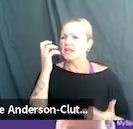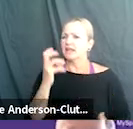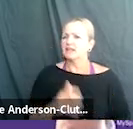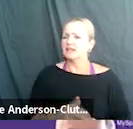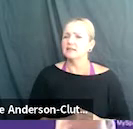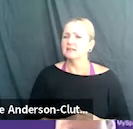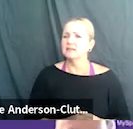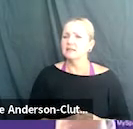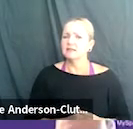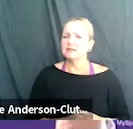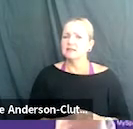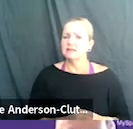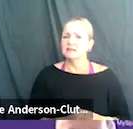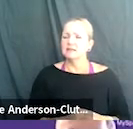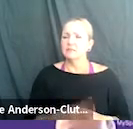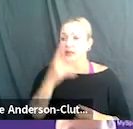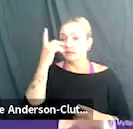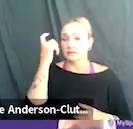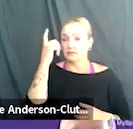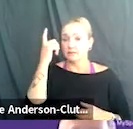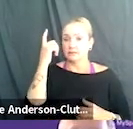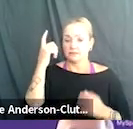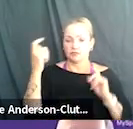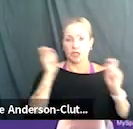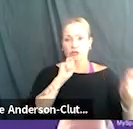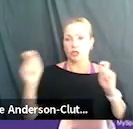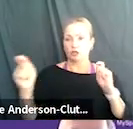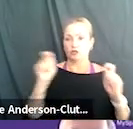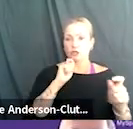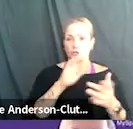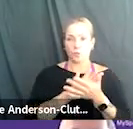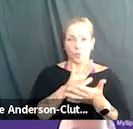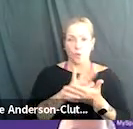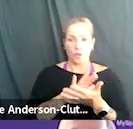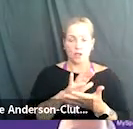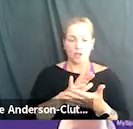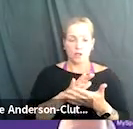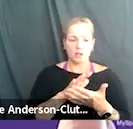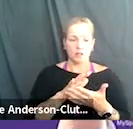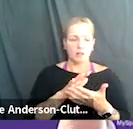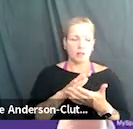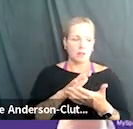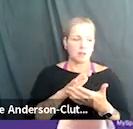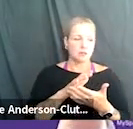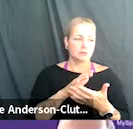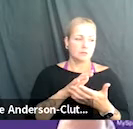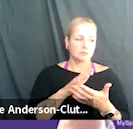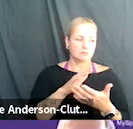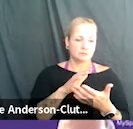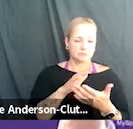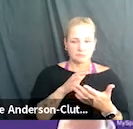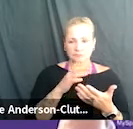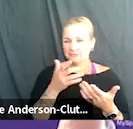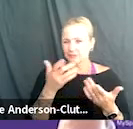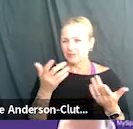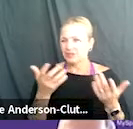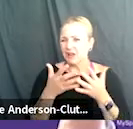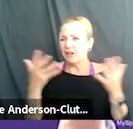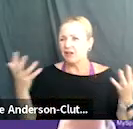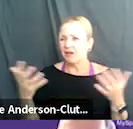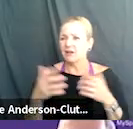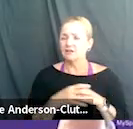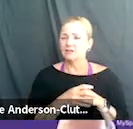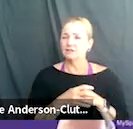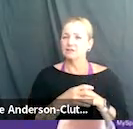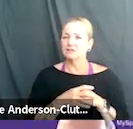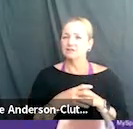bothered by it than he had been. So I don't know if stress really explains it, but having whatever that means. At the same time, I think it'd be a bit naive